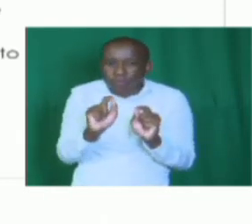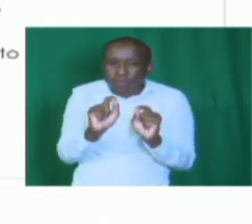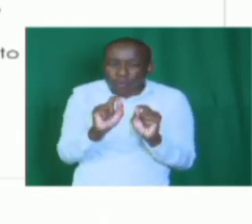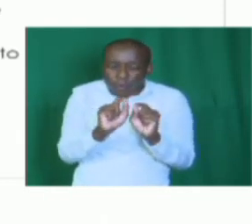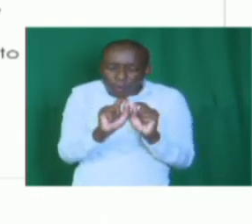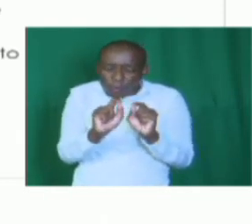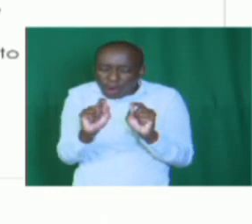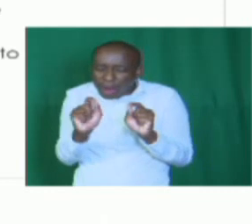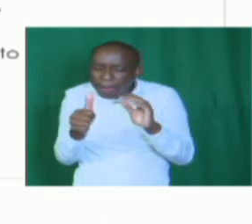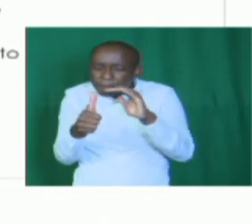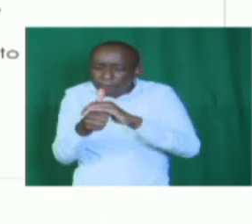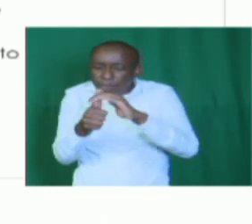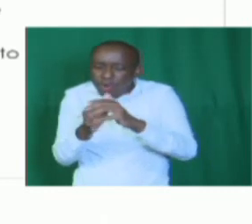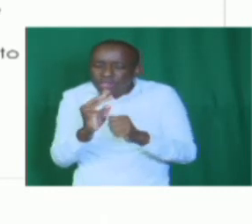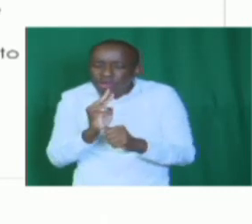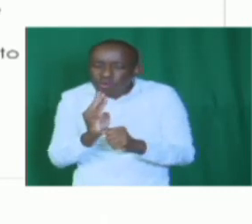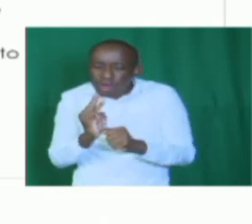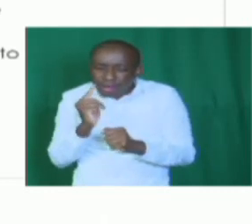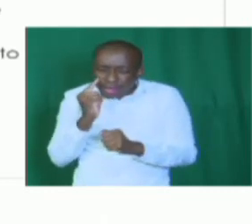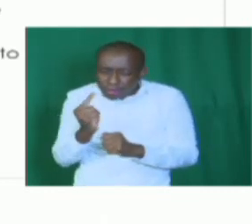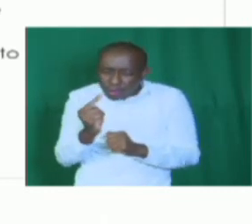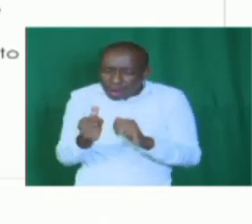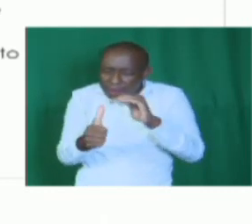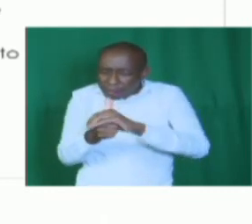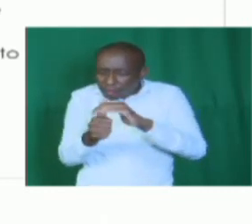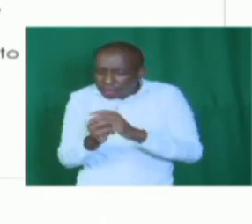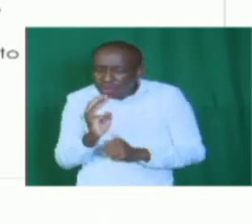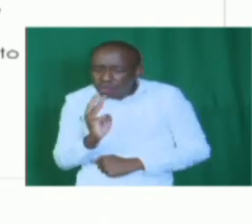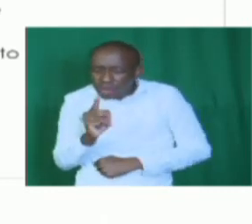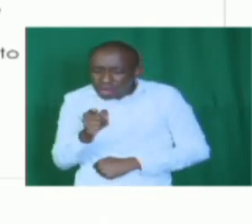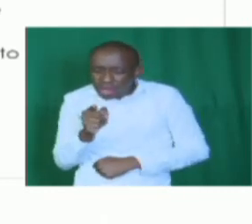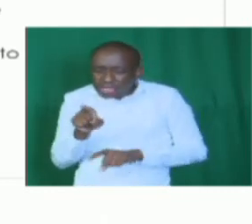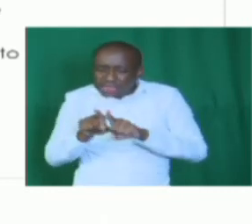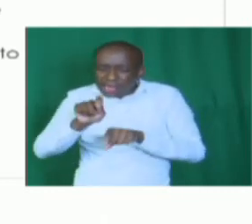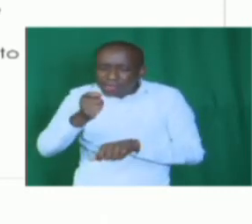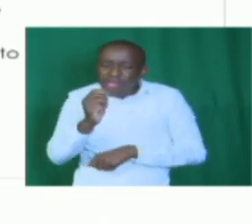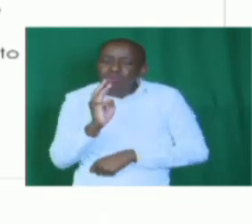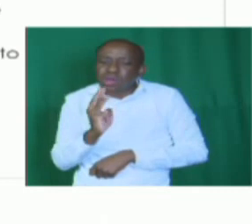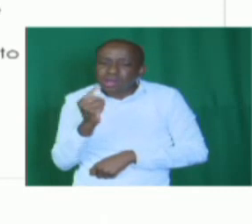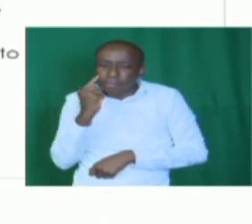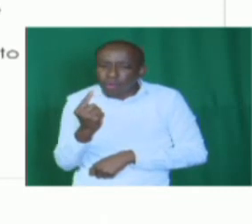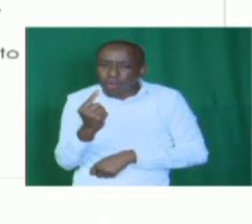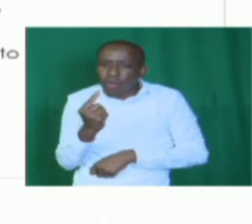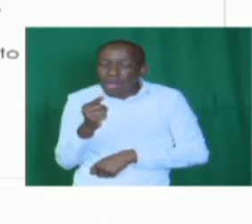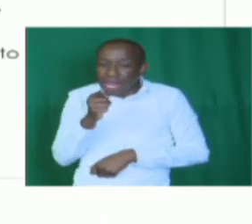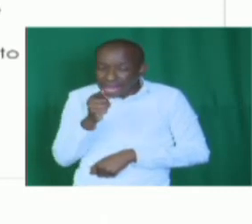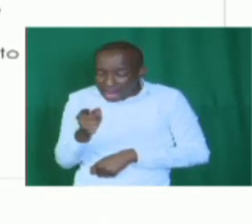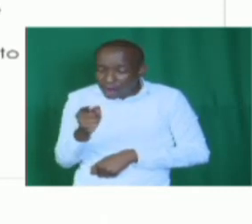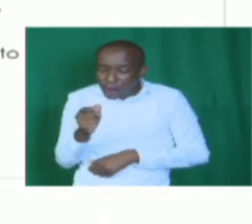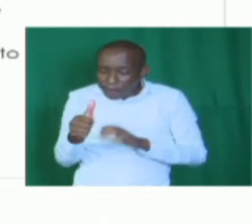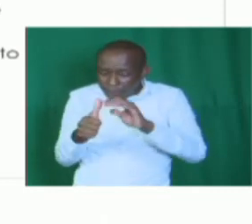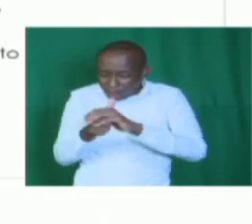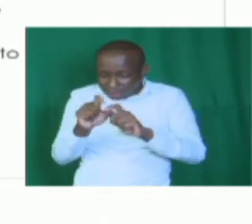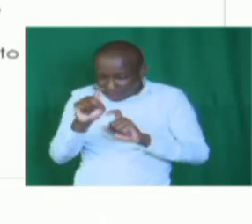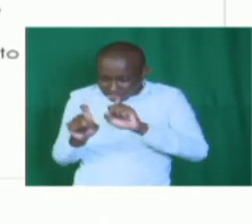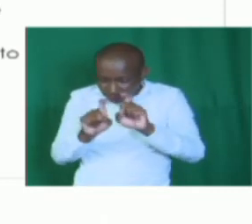the keywords, my dear learner. And what are keywords? These are the important elements in the question